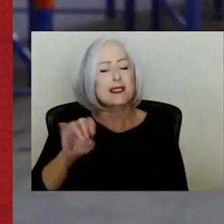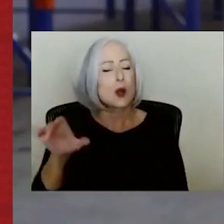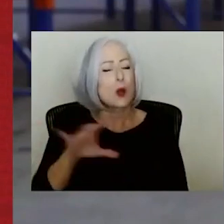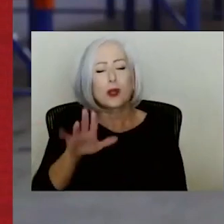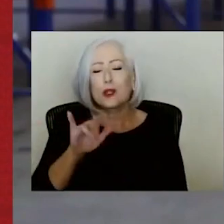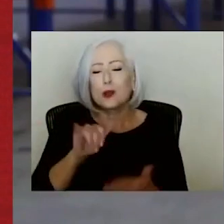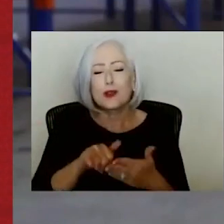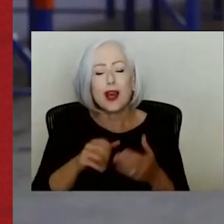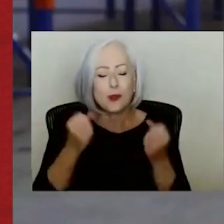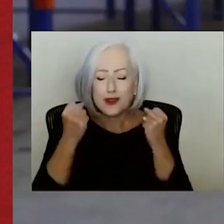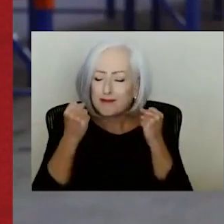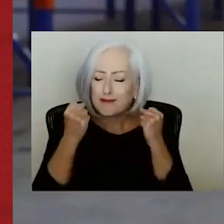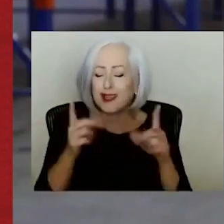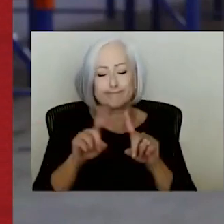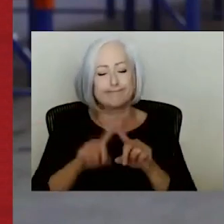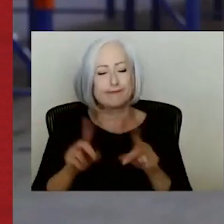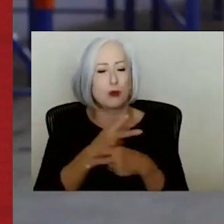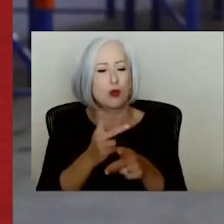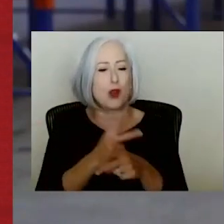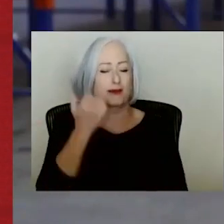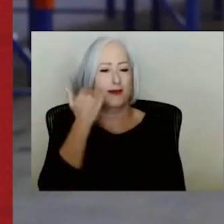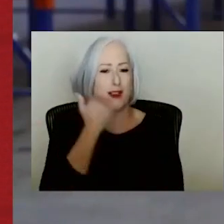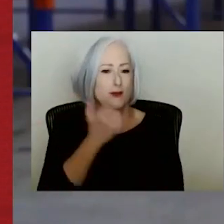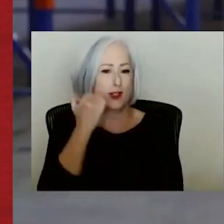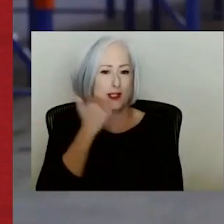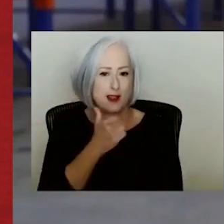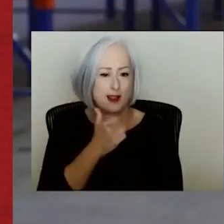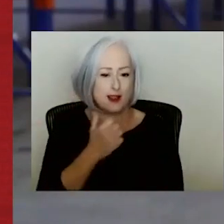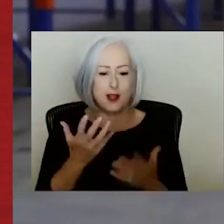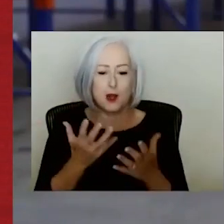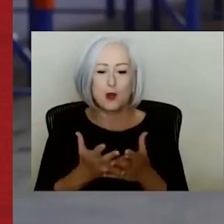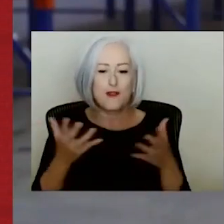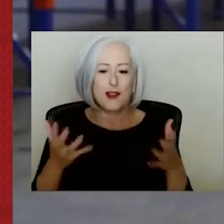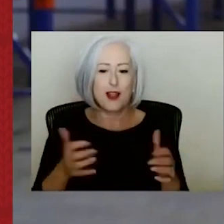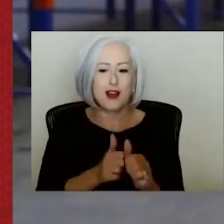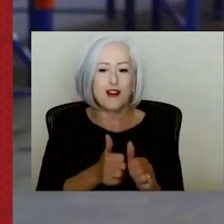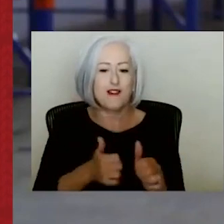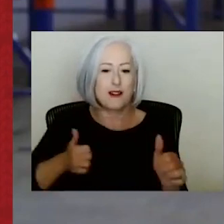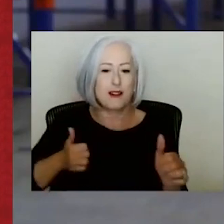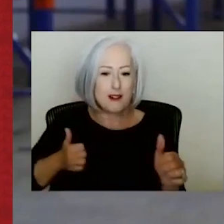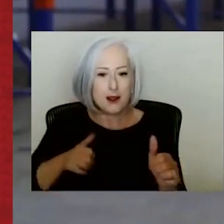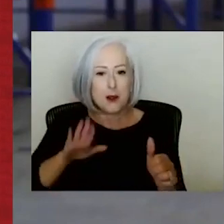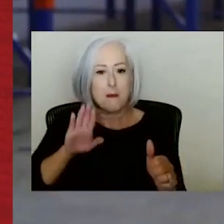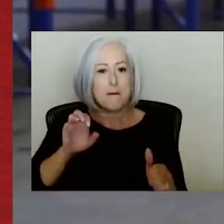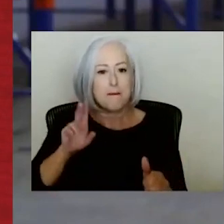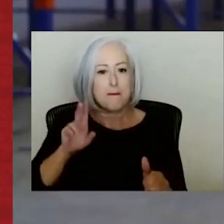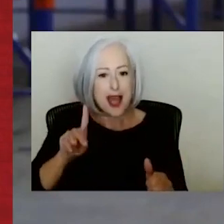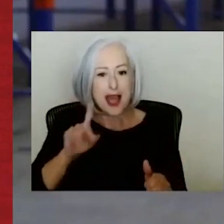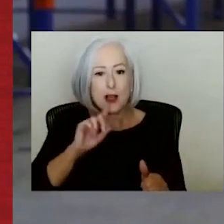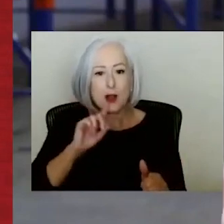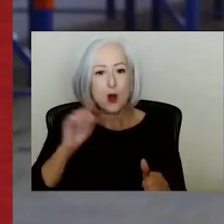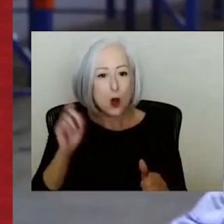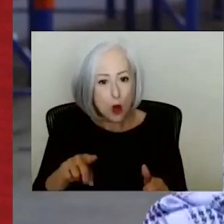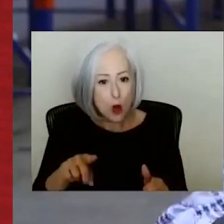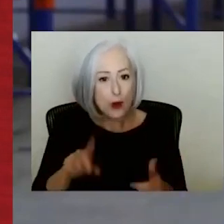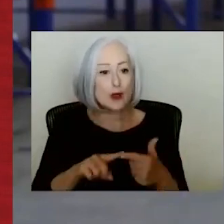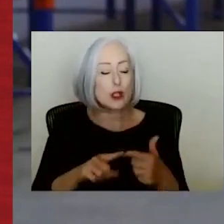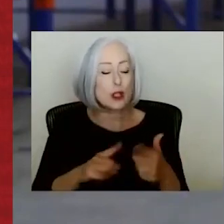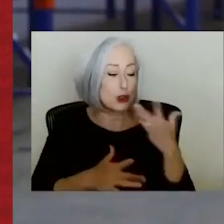in a day's time. So there are back orders, there are recalls, there are shortages. And so our team